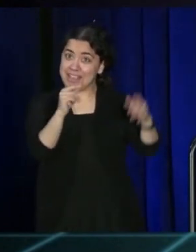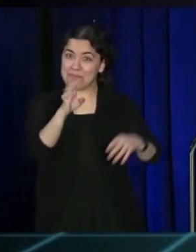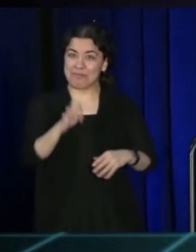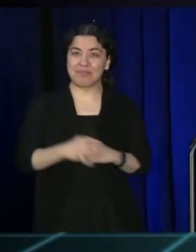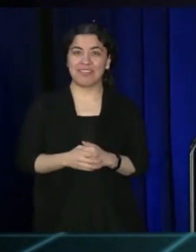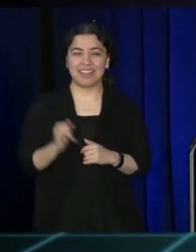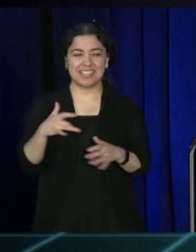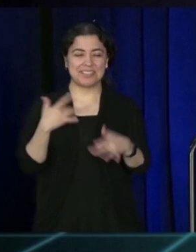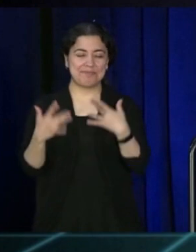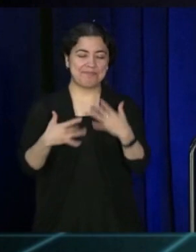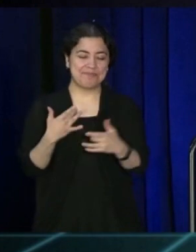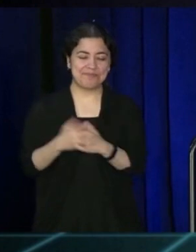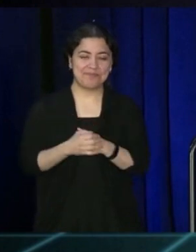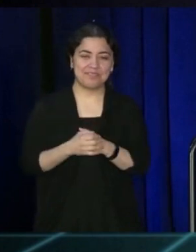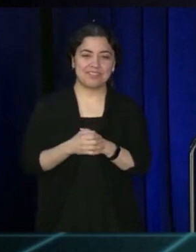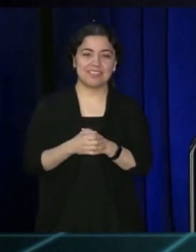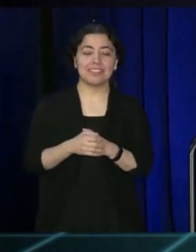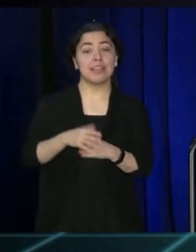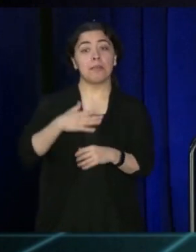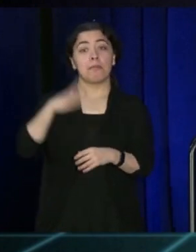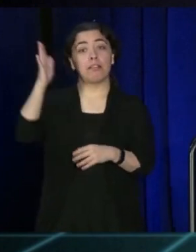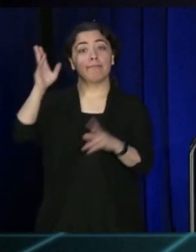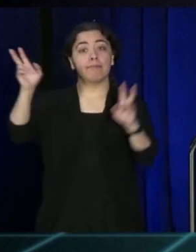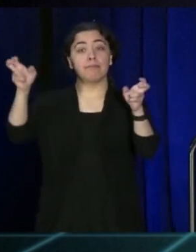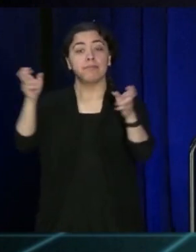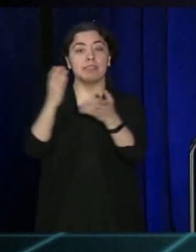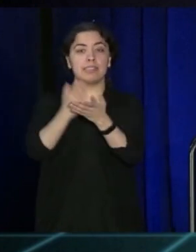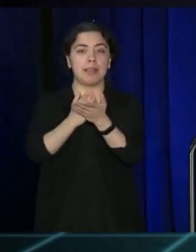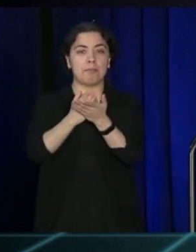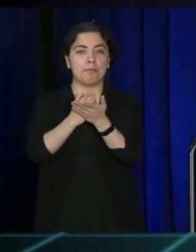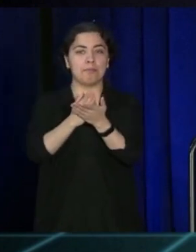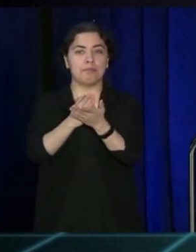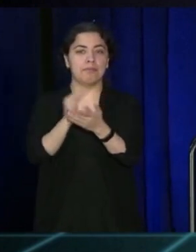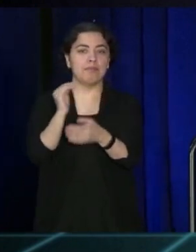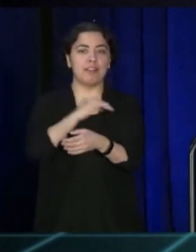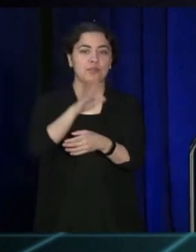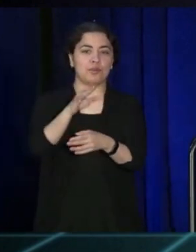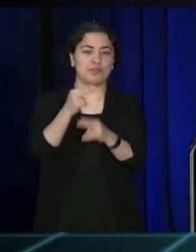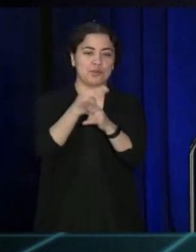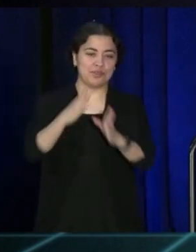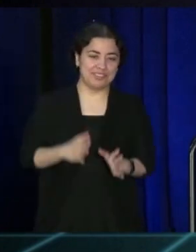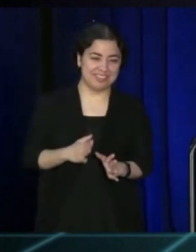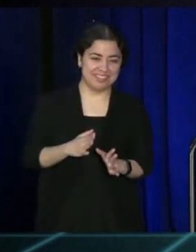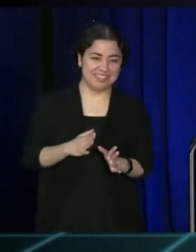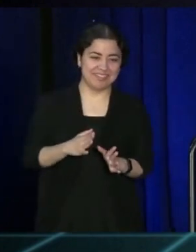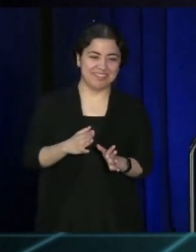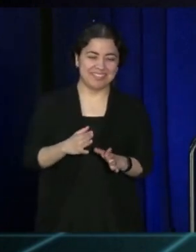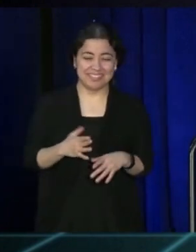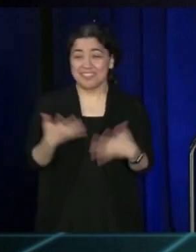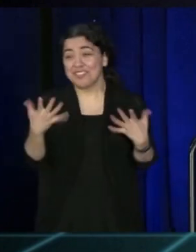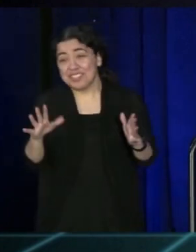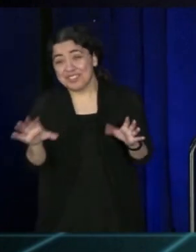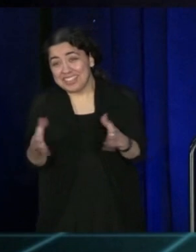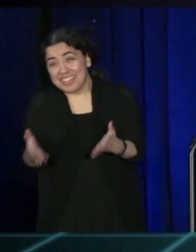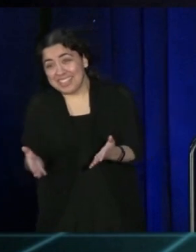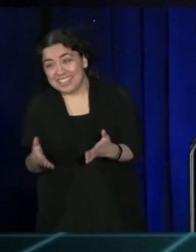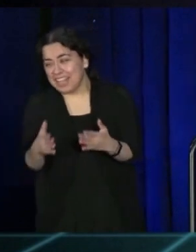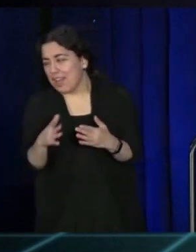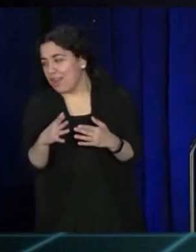exciting. So my talk is titled Stop Lying to Your Users. And we already did this, so I'm going to skip